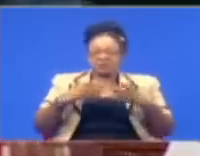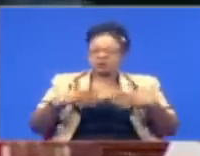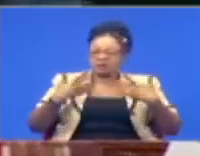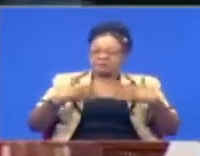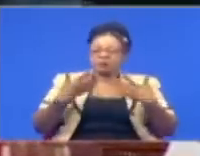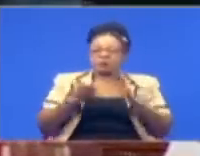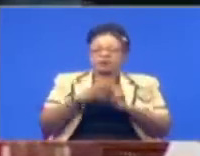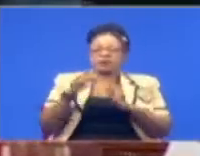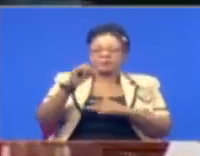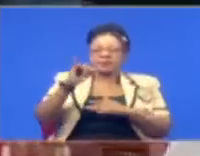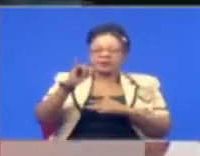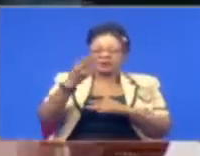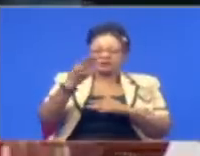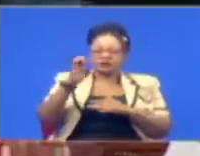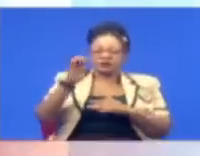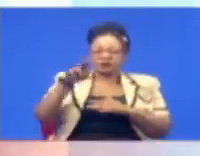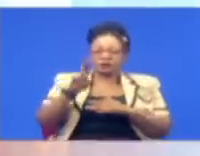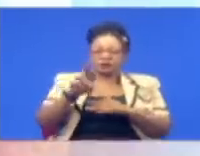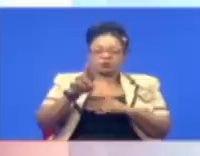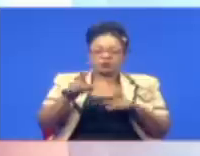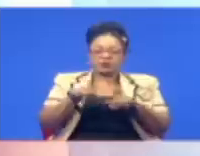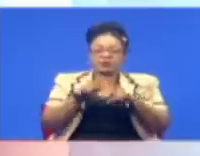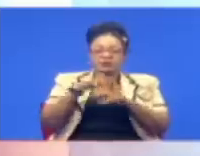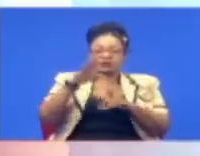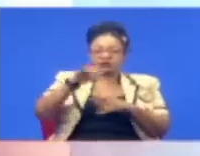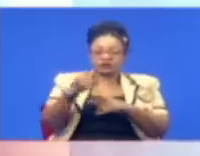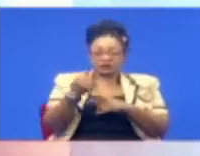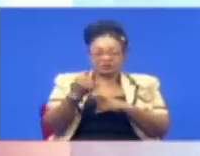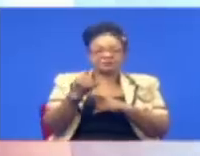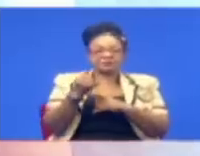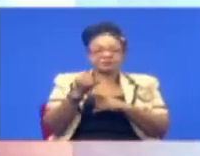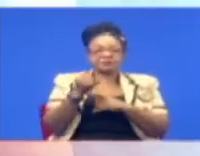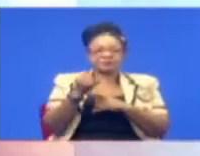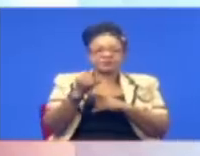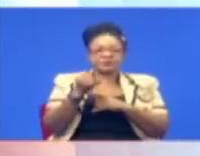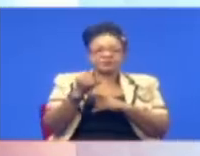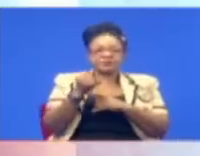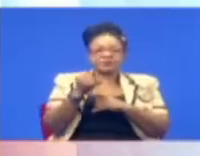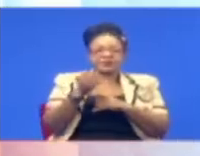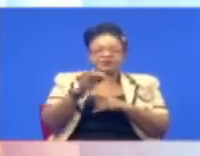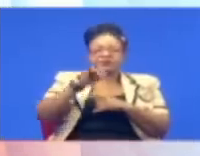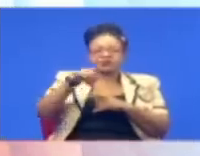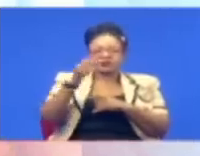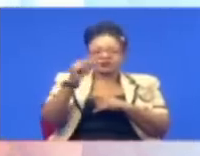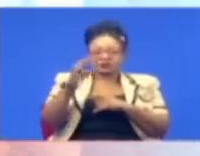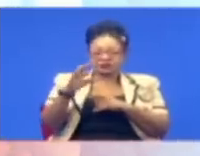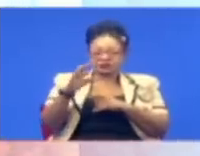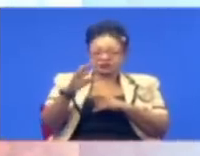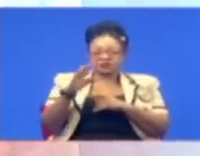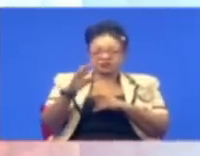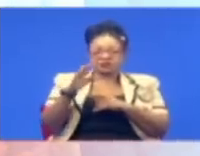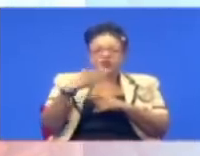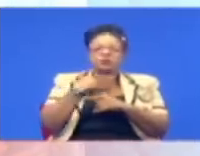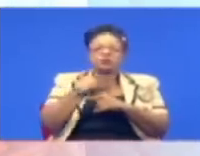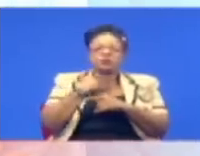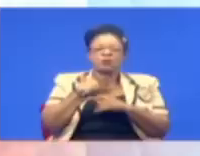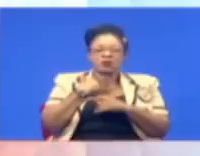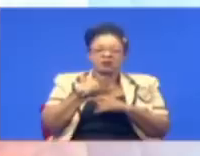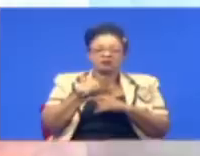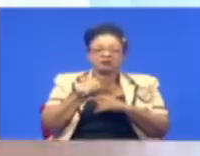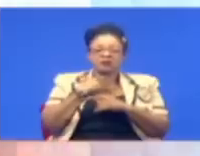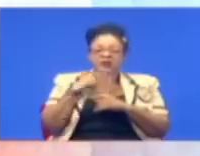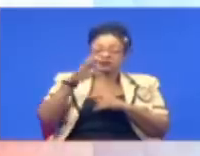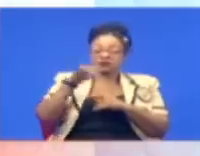Gicheru as Chief Justice. That's for your information. JSC is looking for a